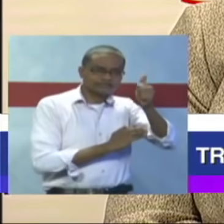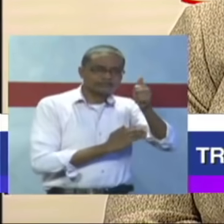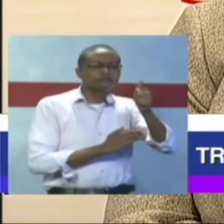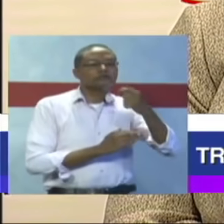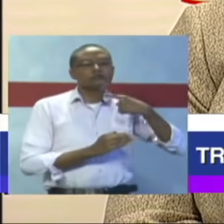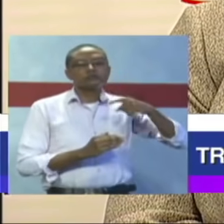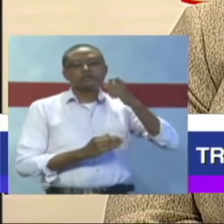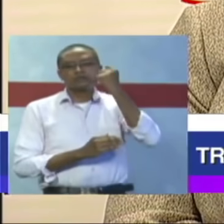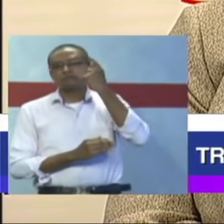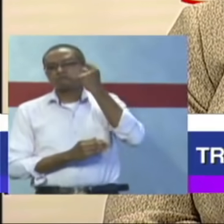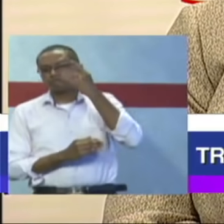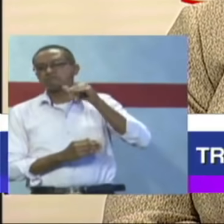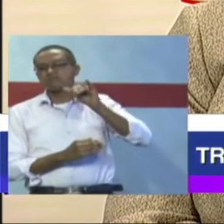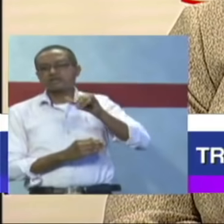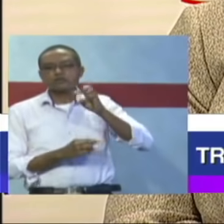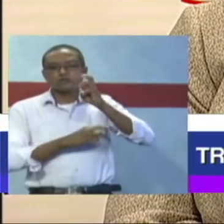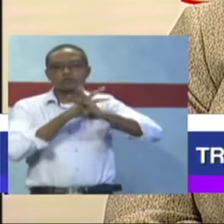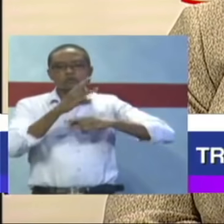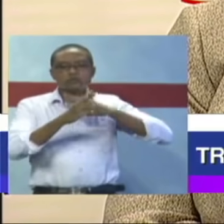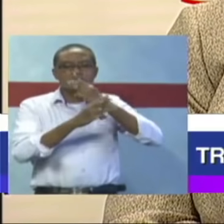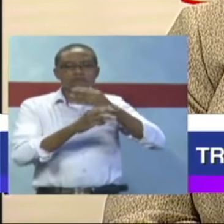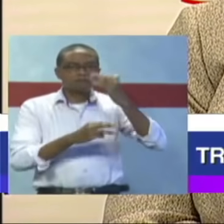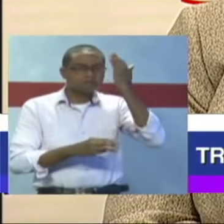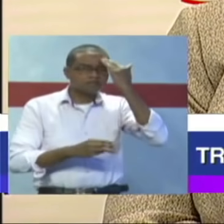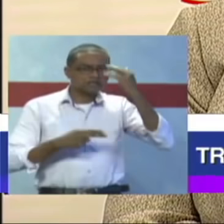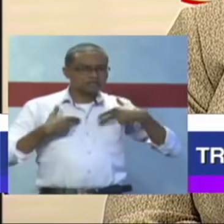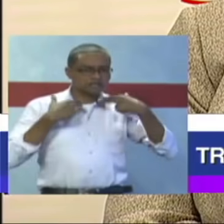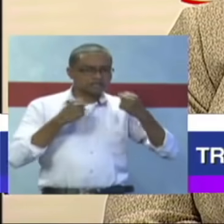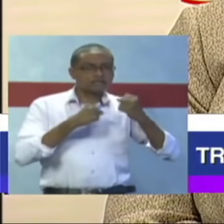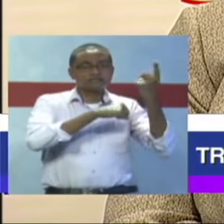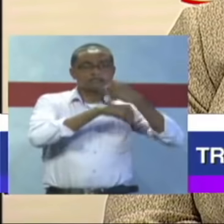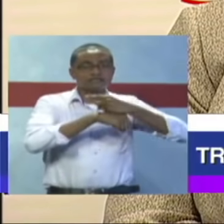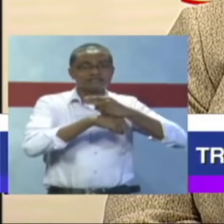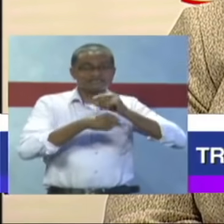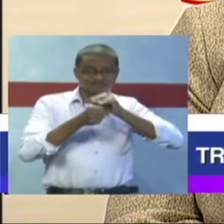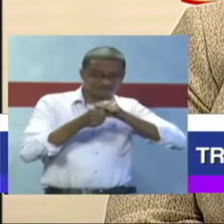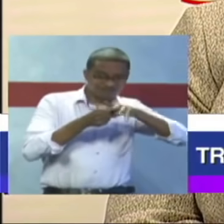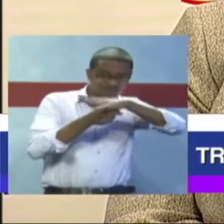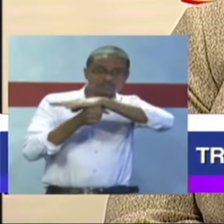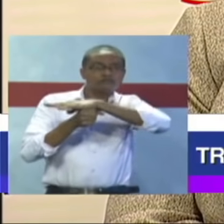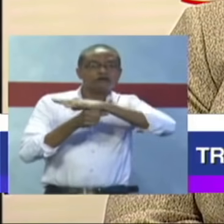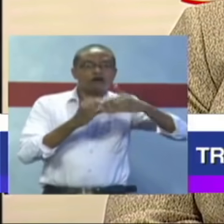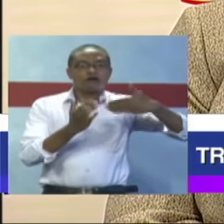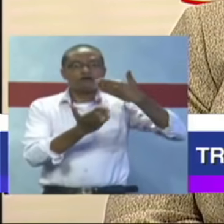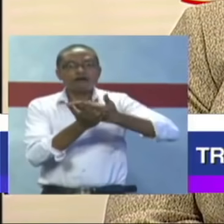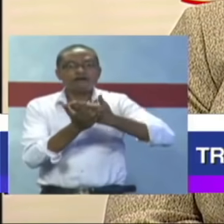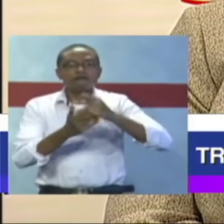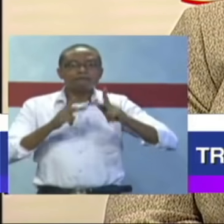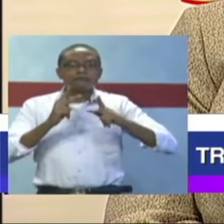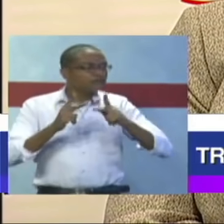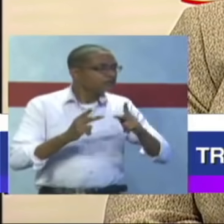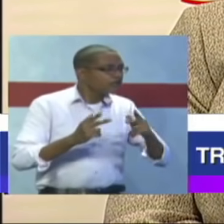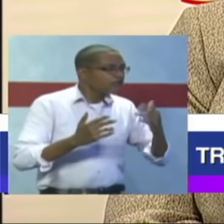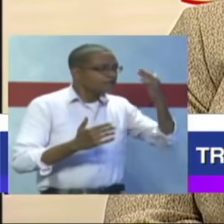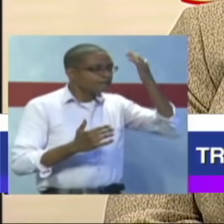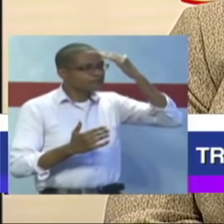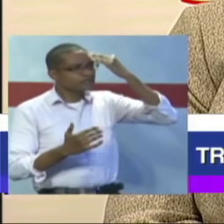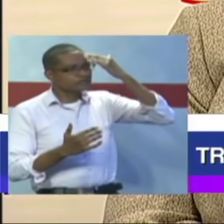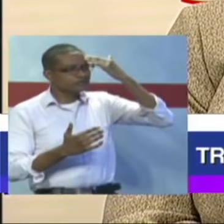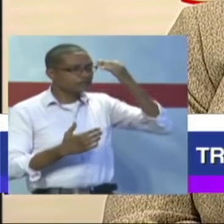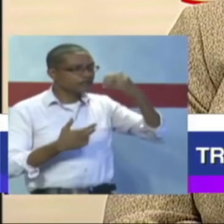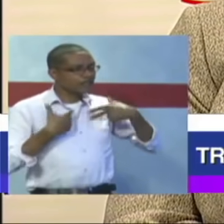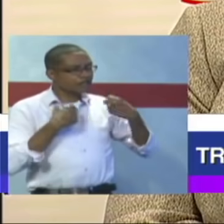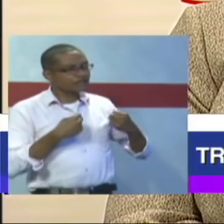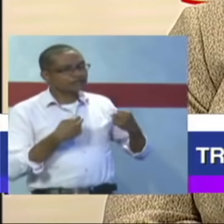Mental Health Day. And the pandemic has had a major impact on people's mental health, particularly healthcare